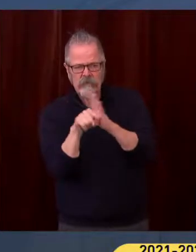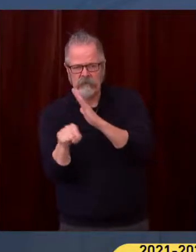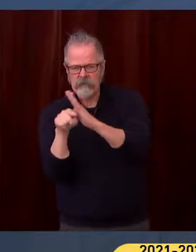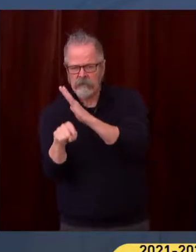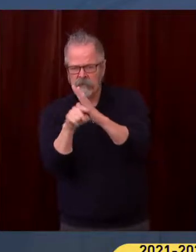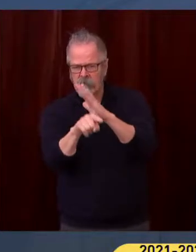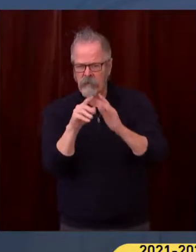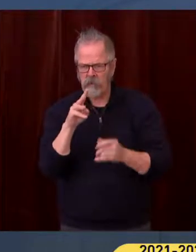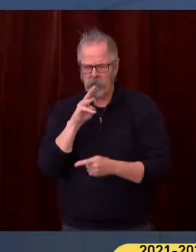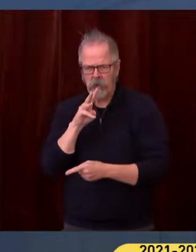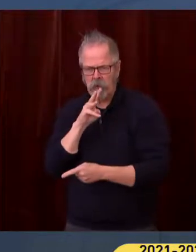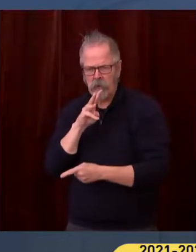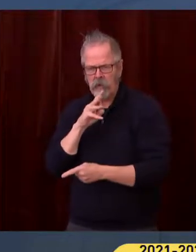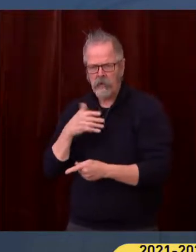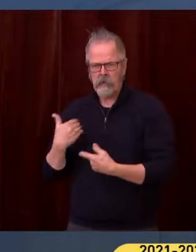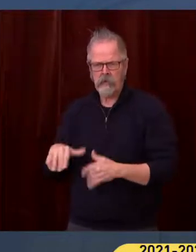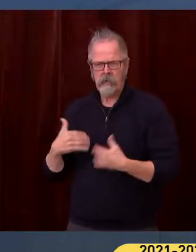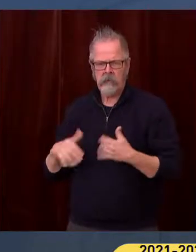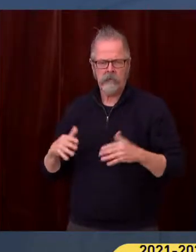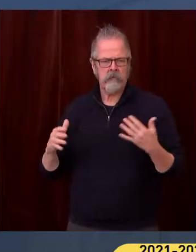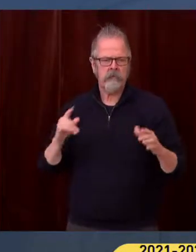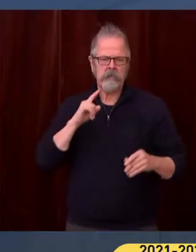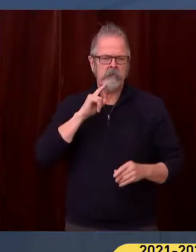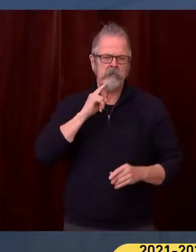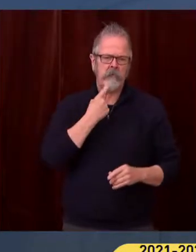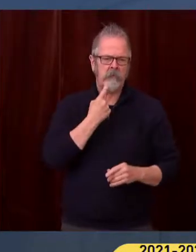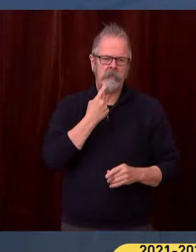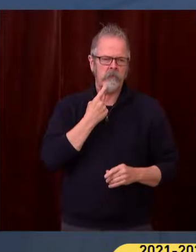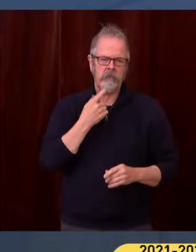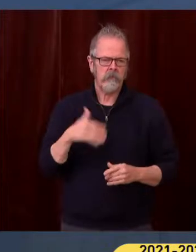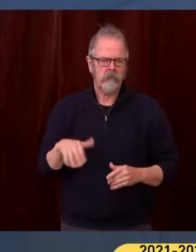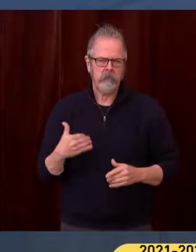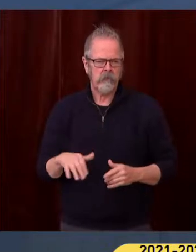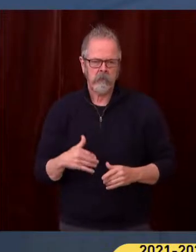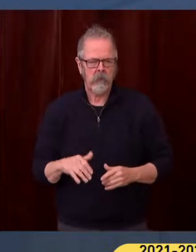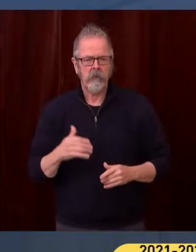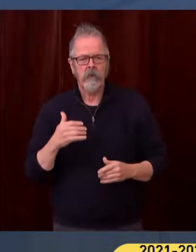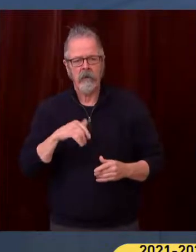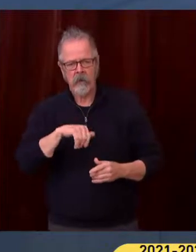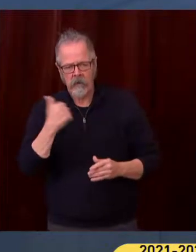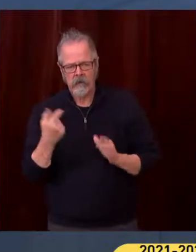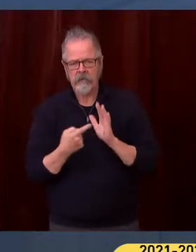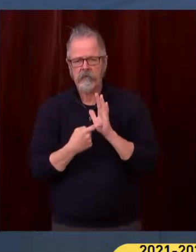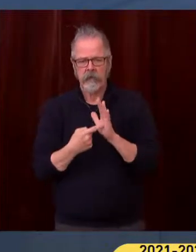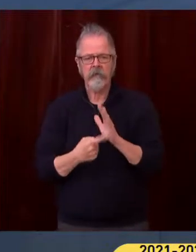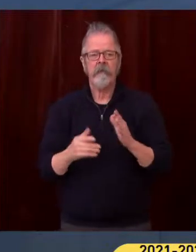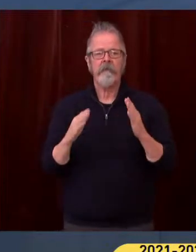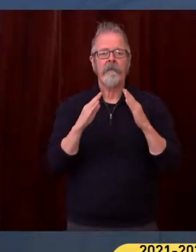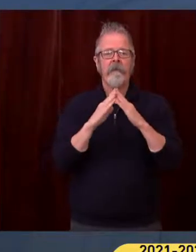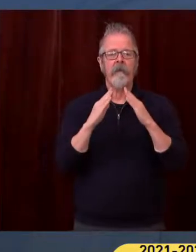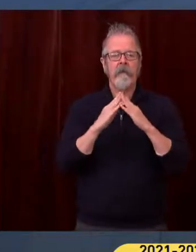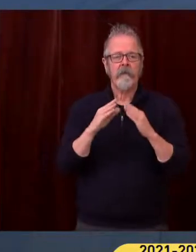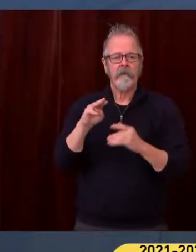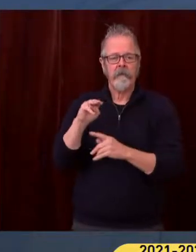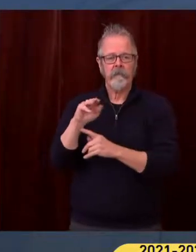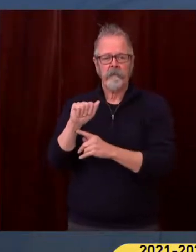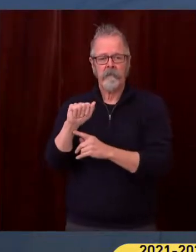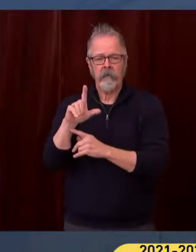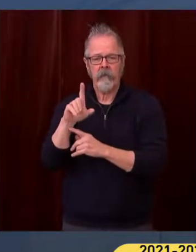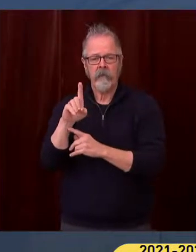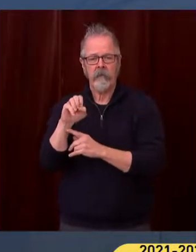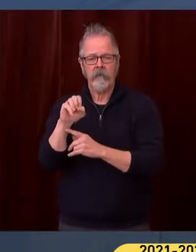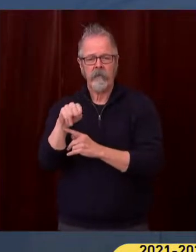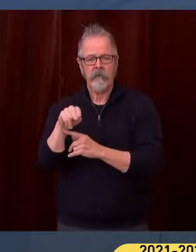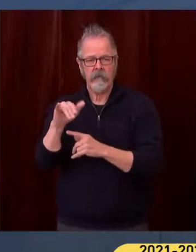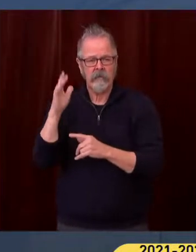time. destroyed by these raging climate fires that we know with scientific certainty are made more intense and more